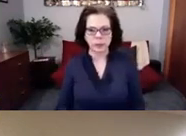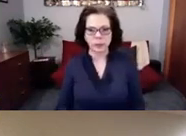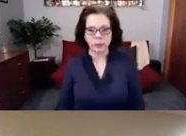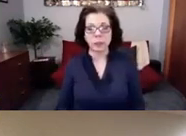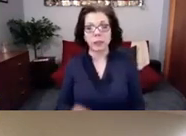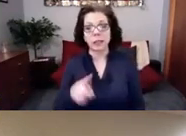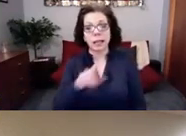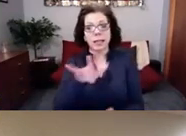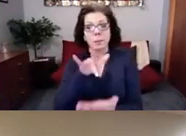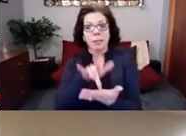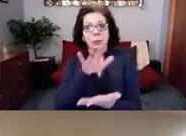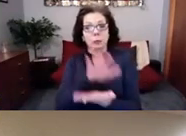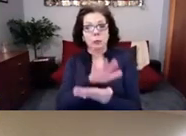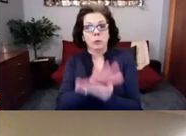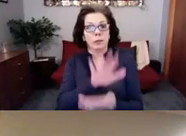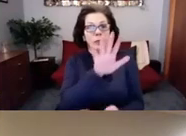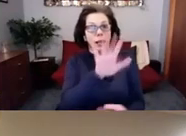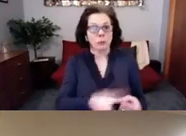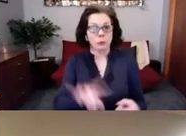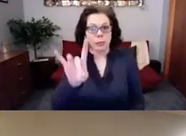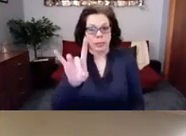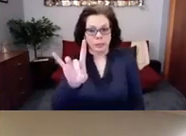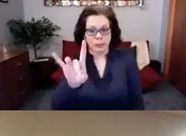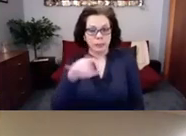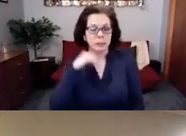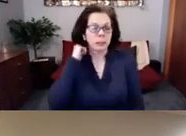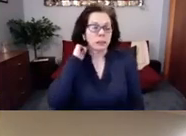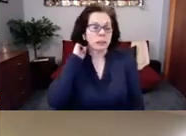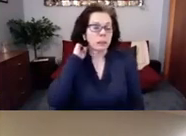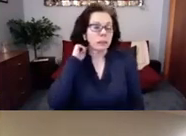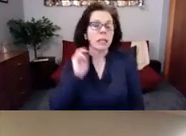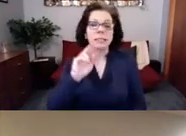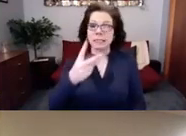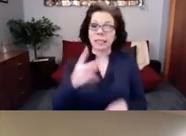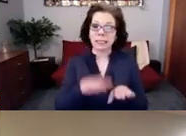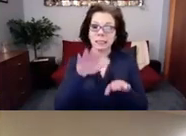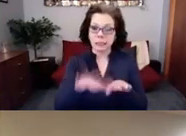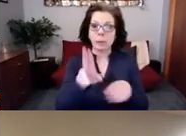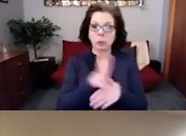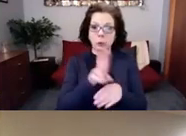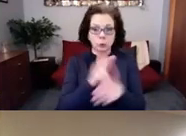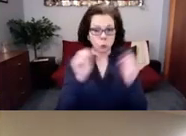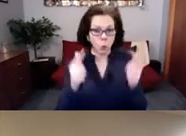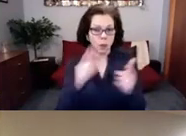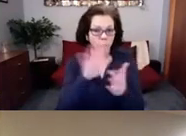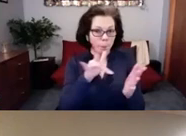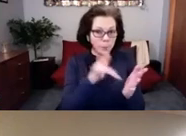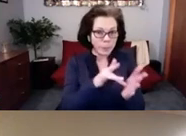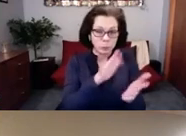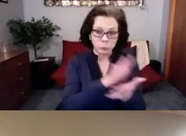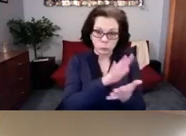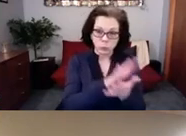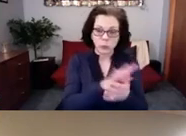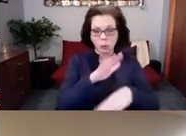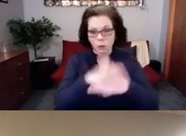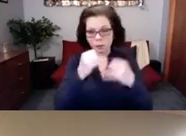schools, grades 5 to 8, Second Step is being used at all of our middle schools, the online activities,